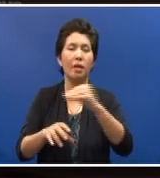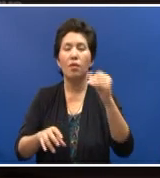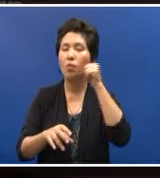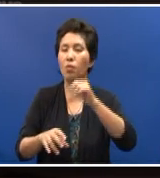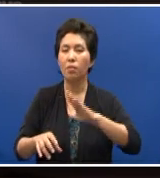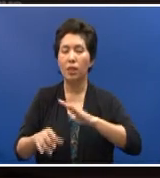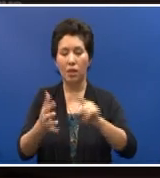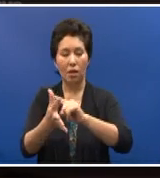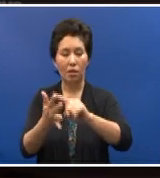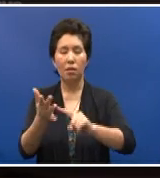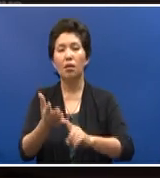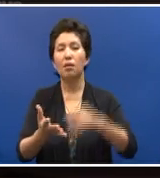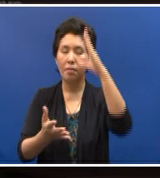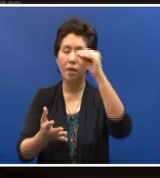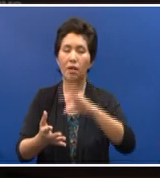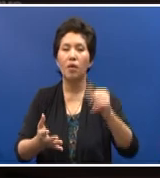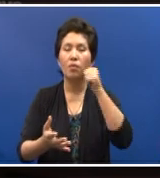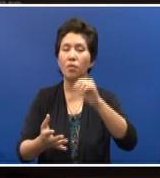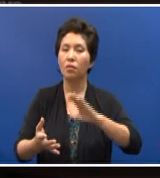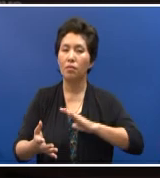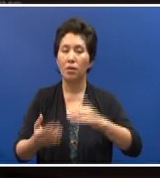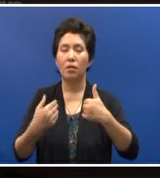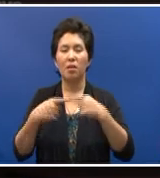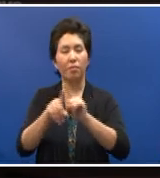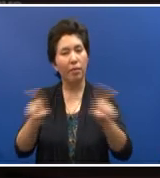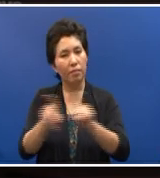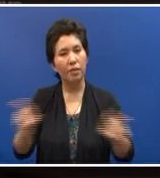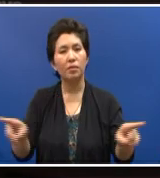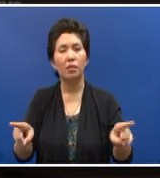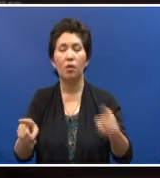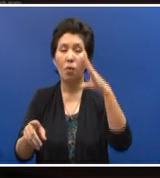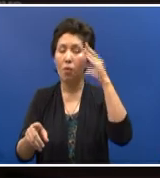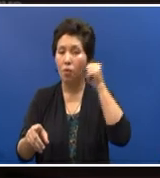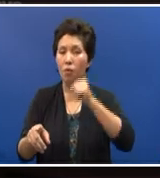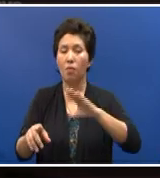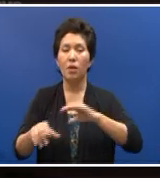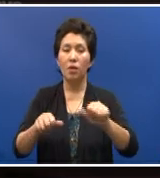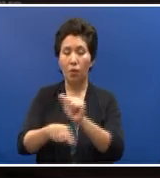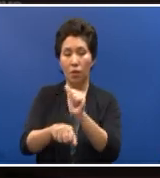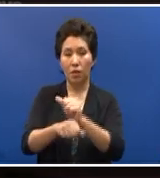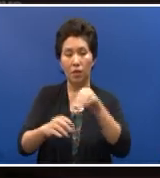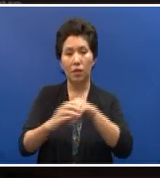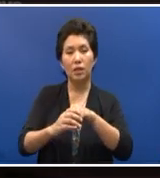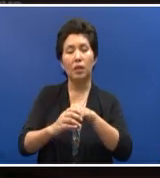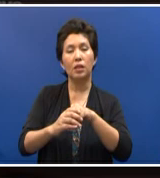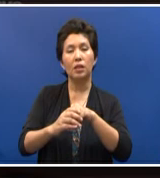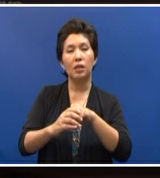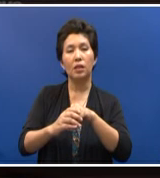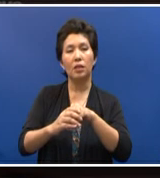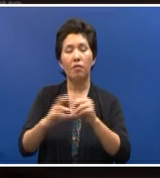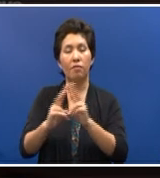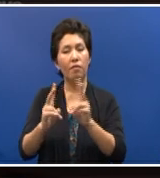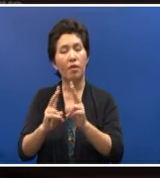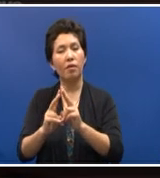usually men will do work outside the home, whereas women will do work inside home. Okay,